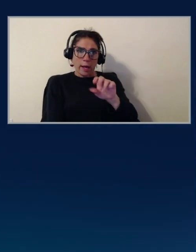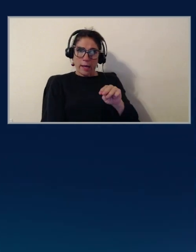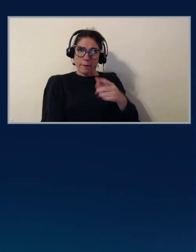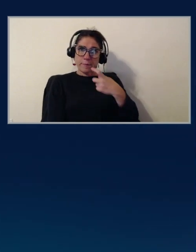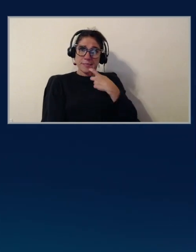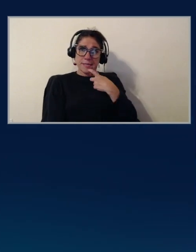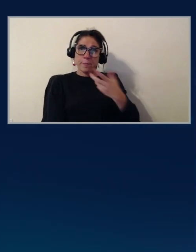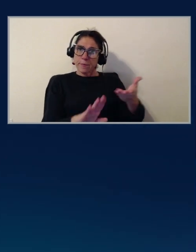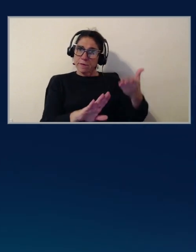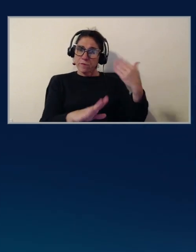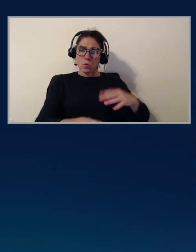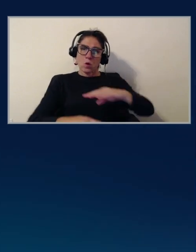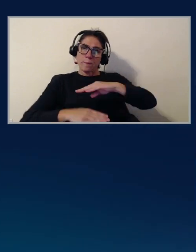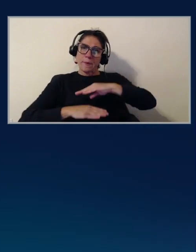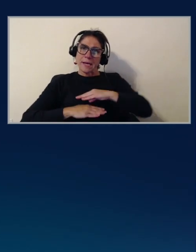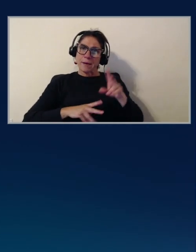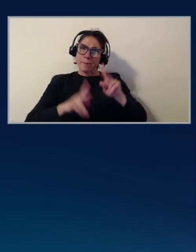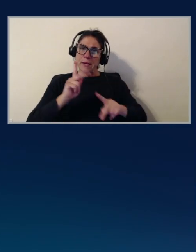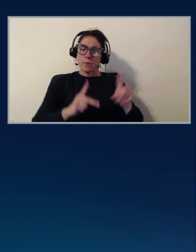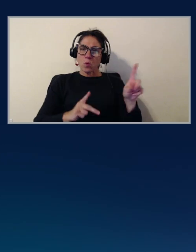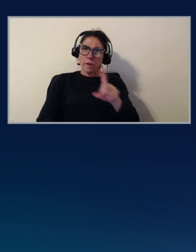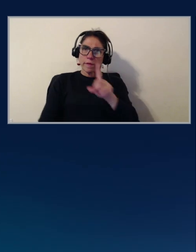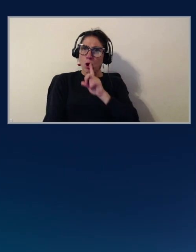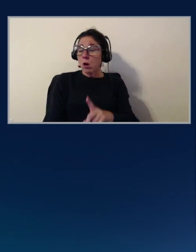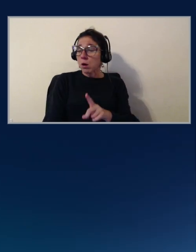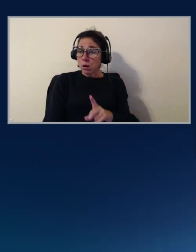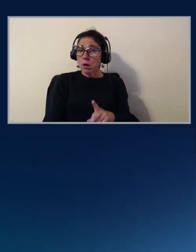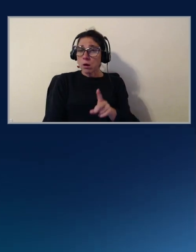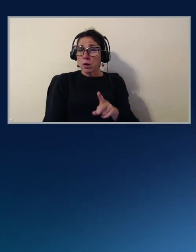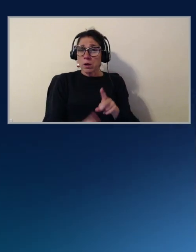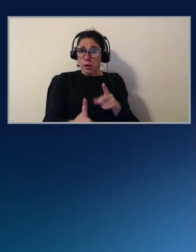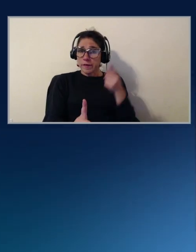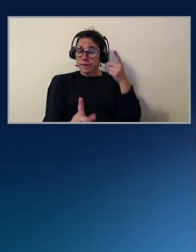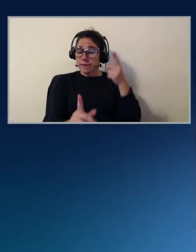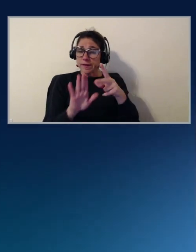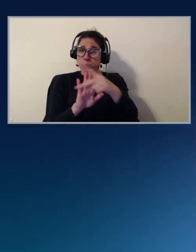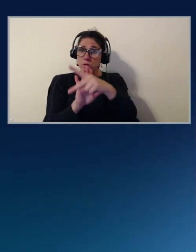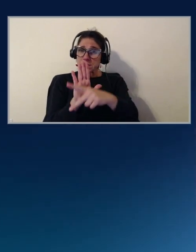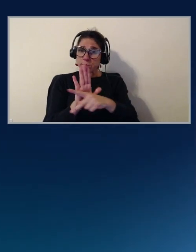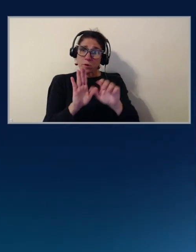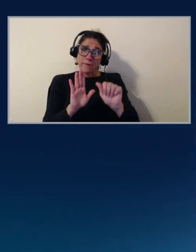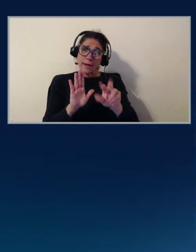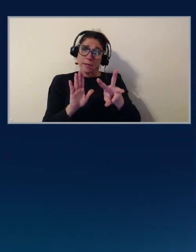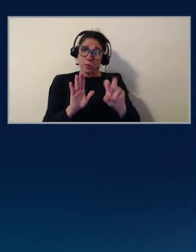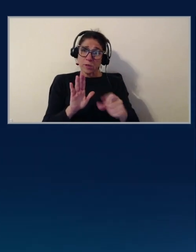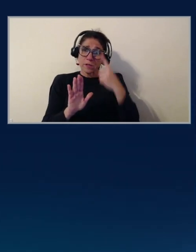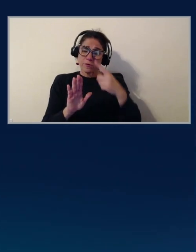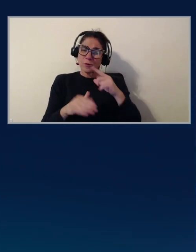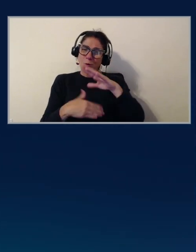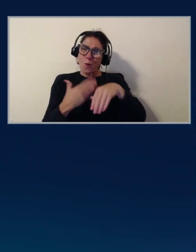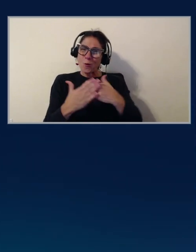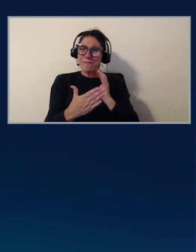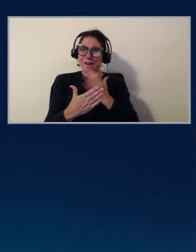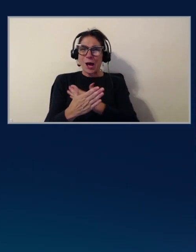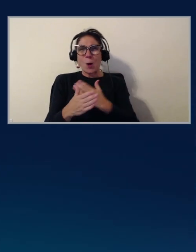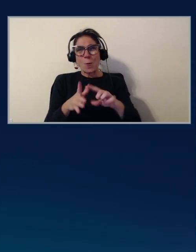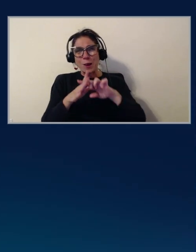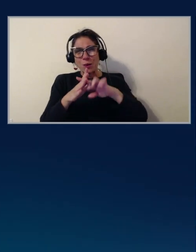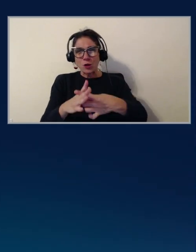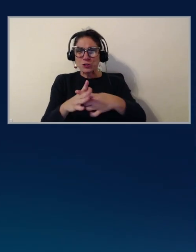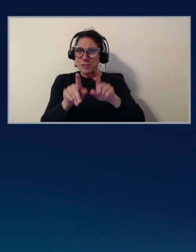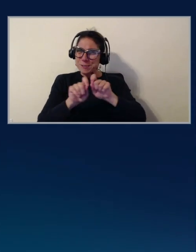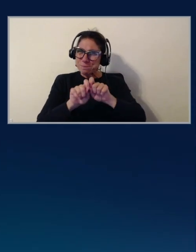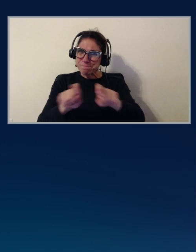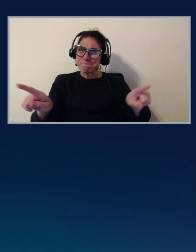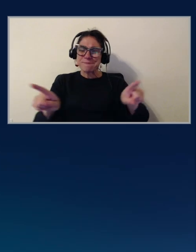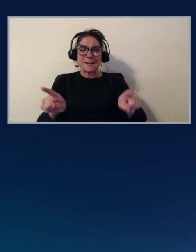at. Exactly. And that is obviously a principle of AWS when it comes to all of our launches. I said this earlier, and I say it over and over, but I love it.